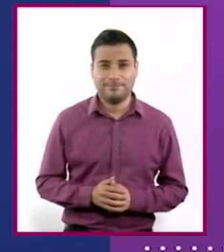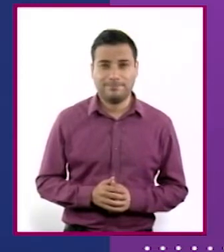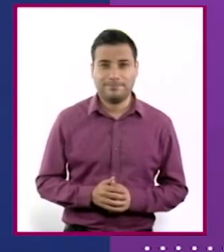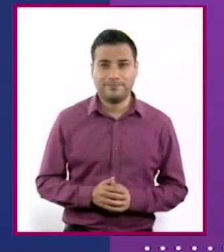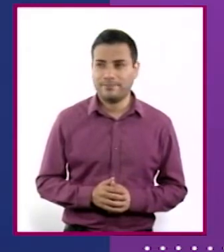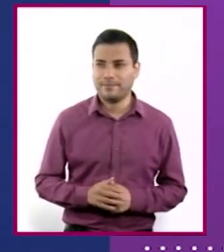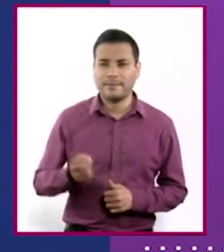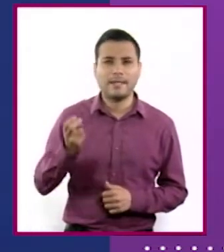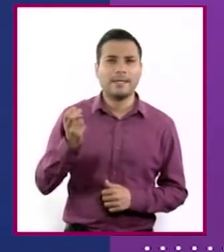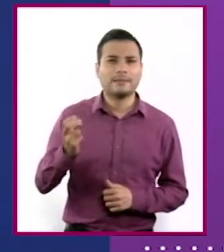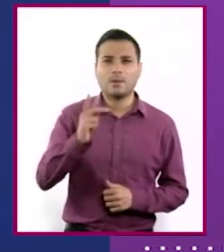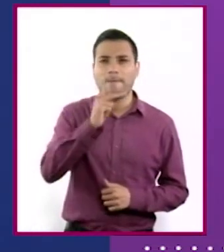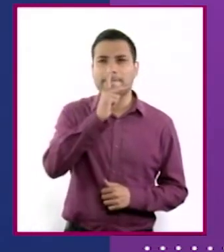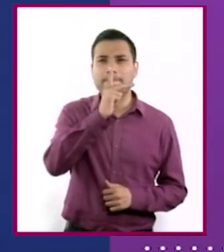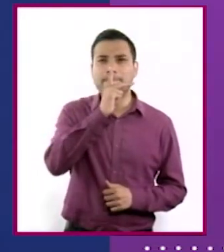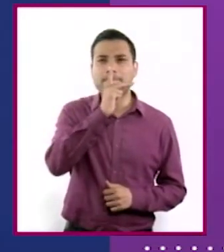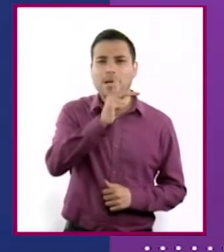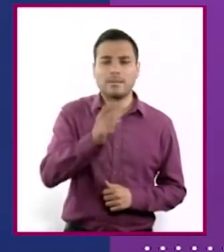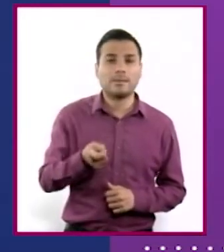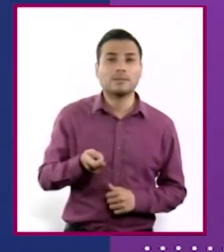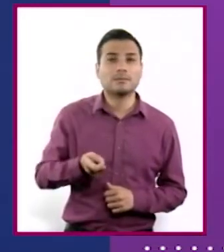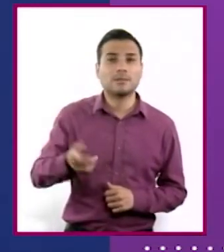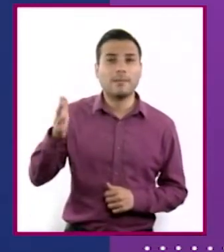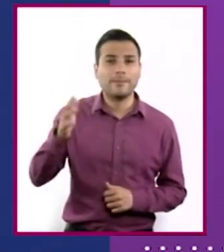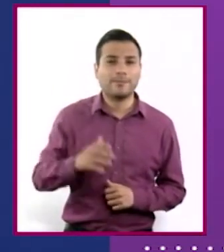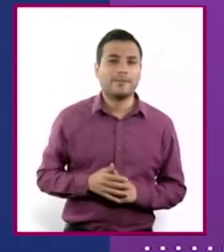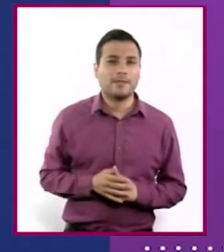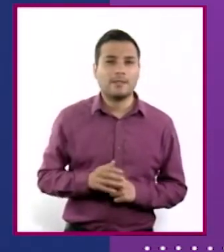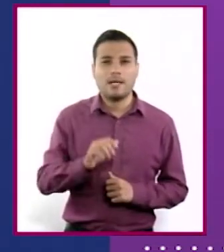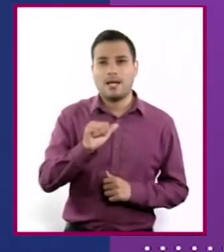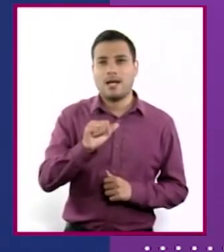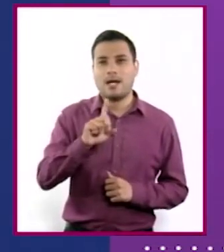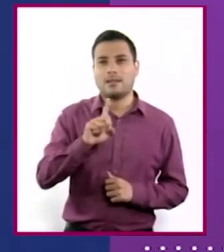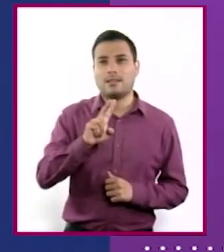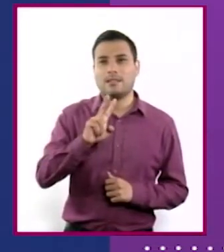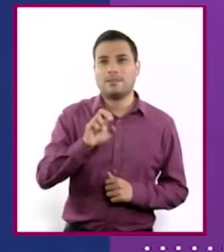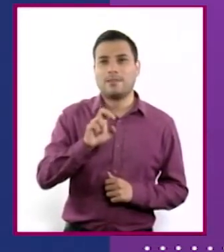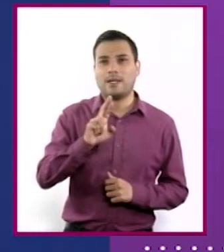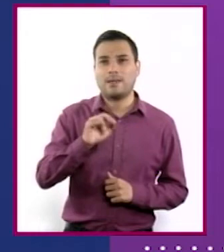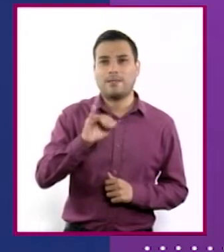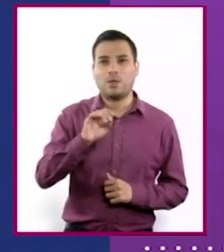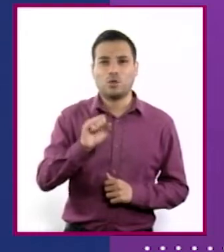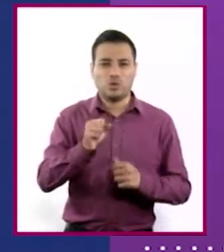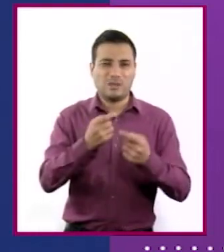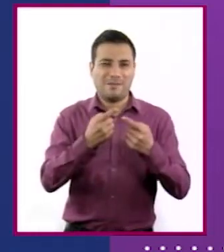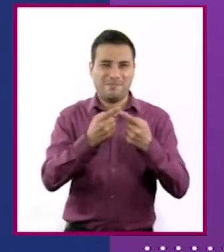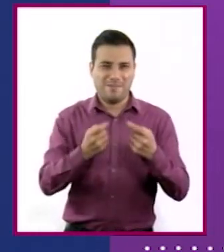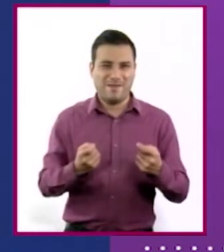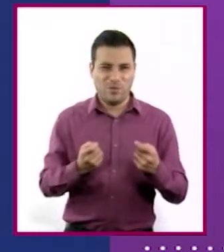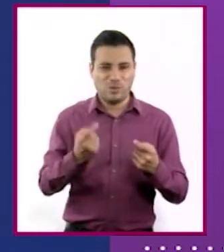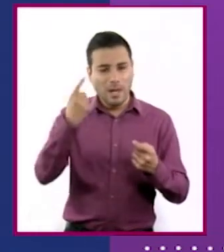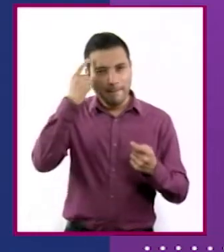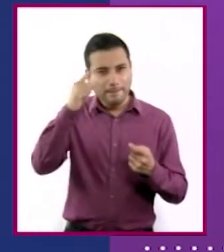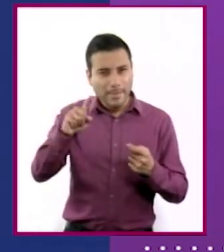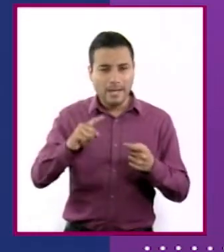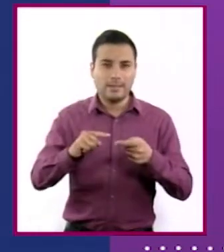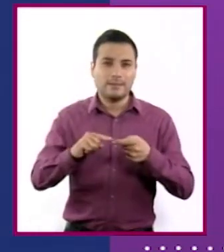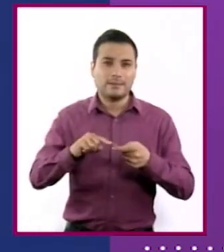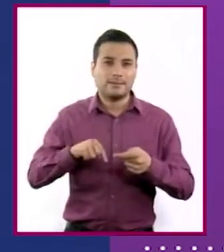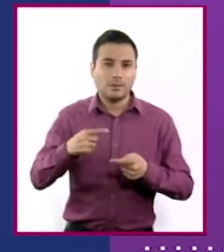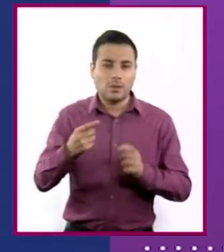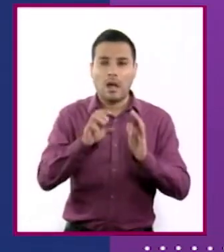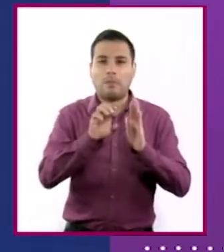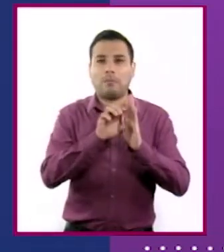A este tipo de palabras se les llama adverbios secuenciales. Nos sirven para conectar